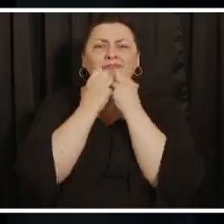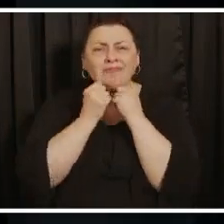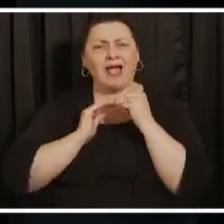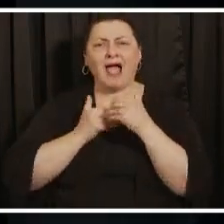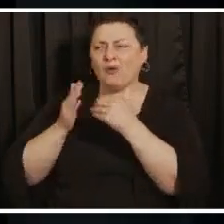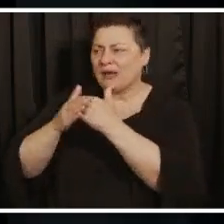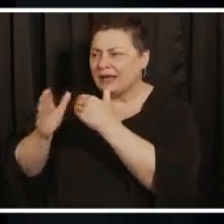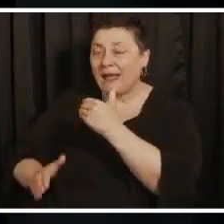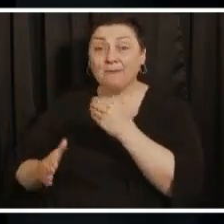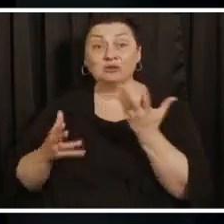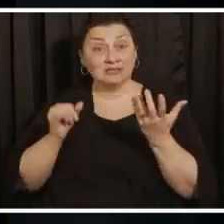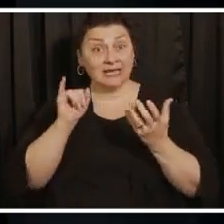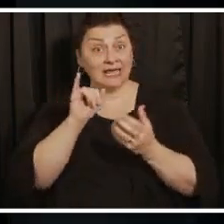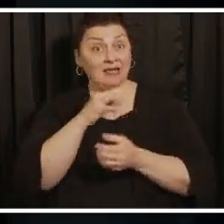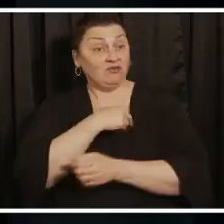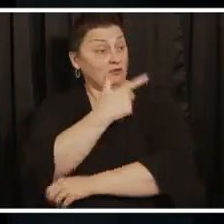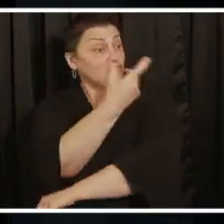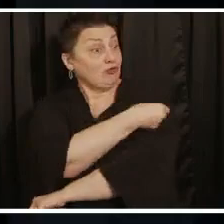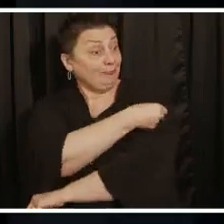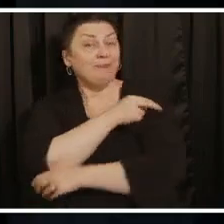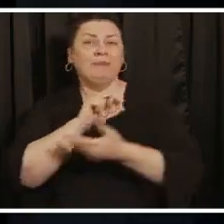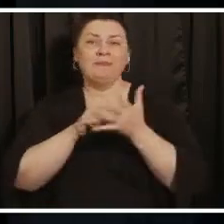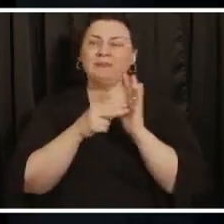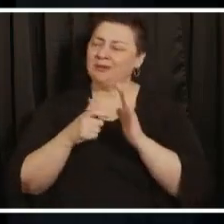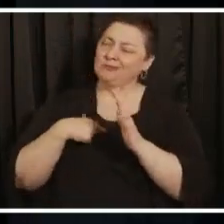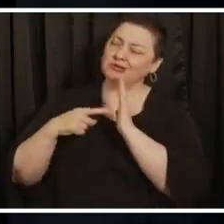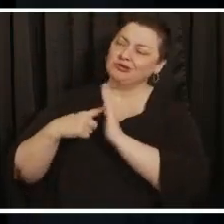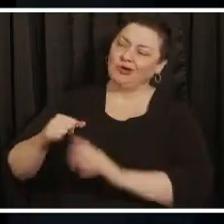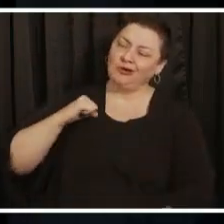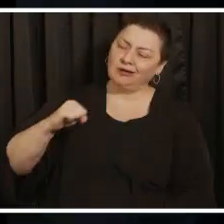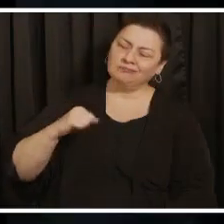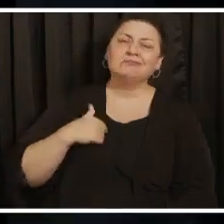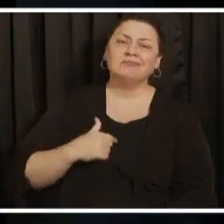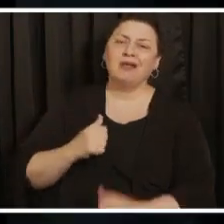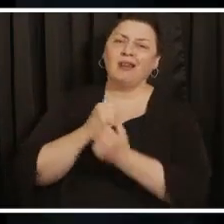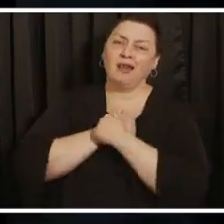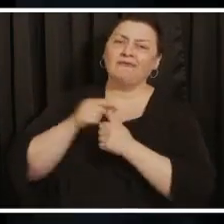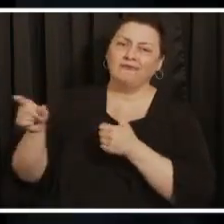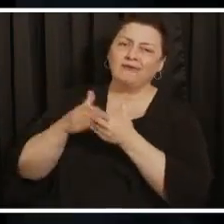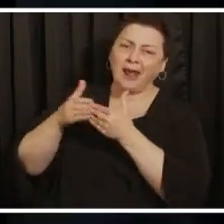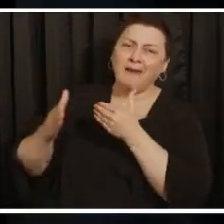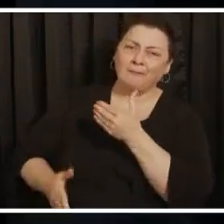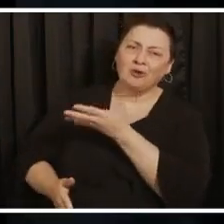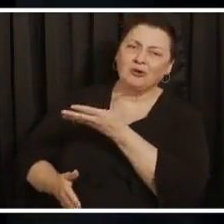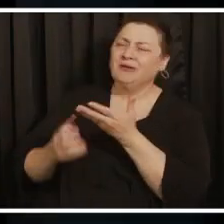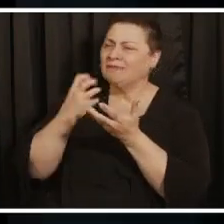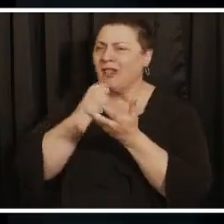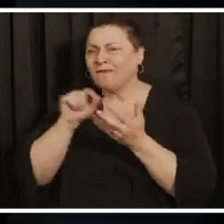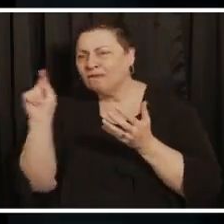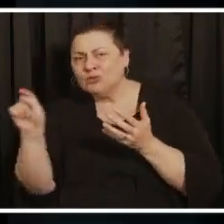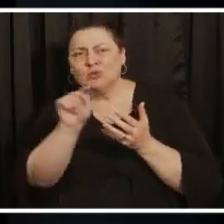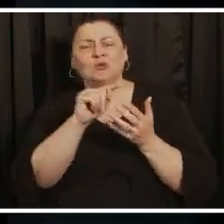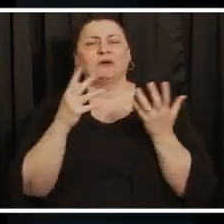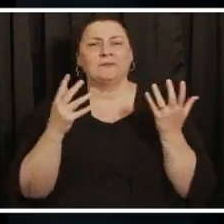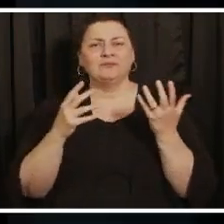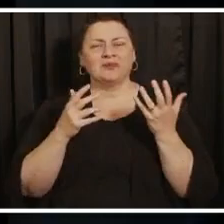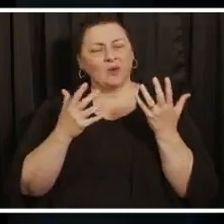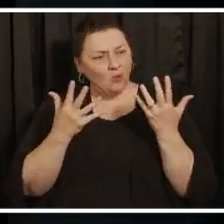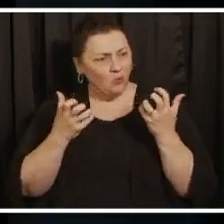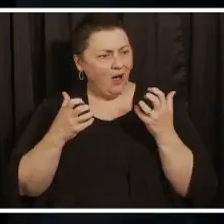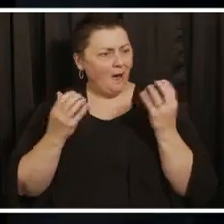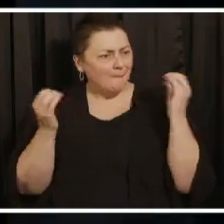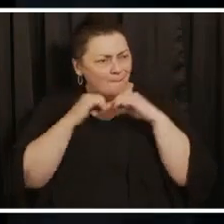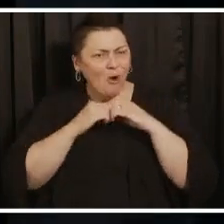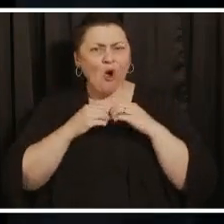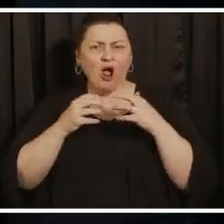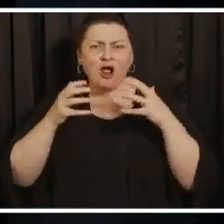shot in our arm, we're demonstrating love for our neighbors, love for our children. We're taking a step towards a safer, in-person learning